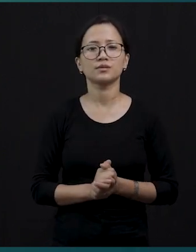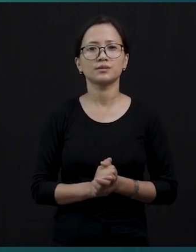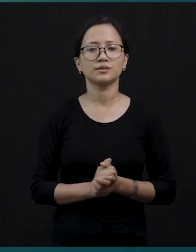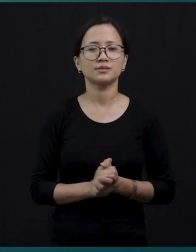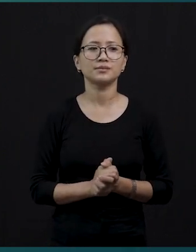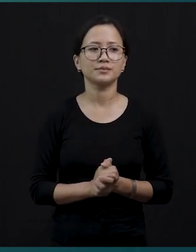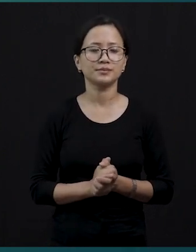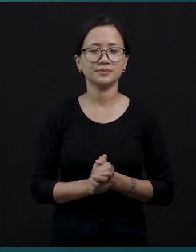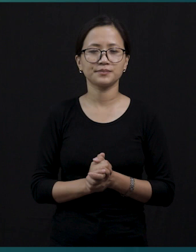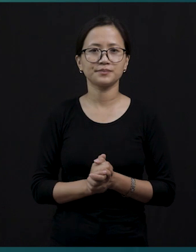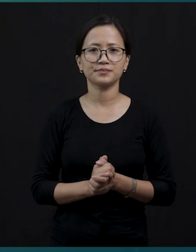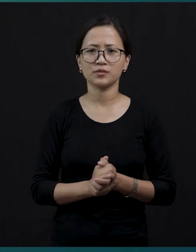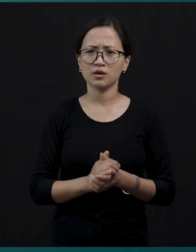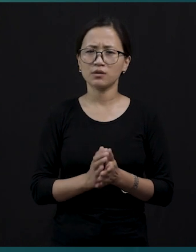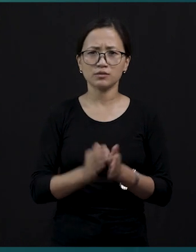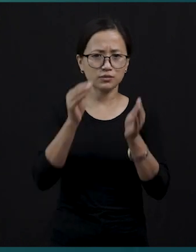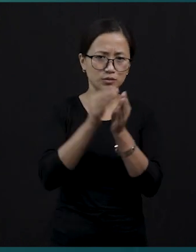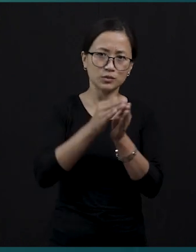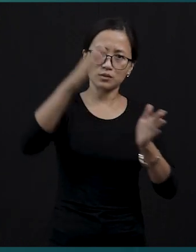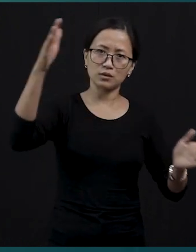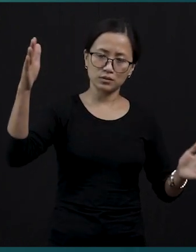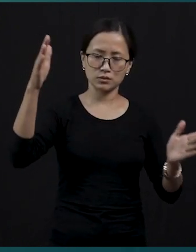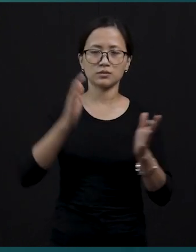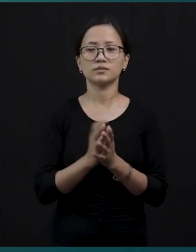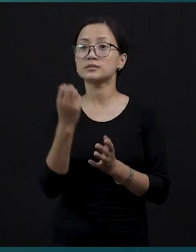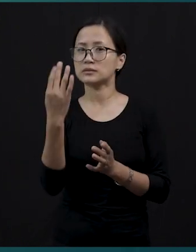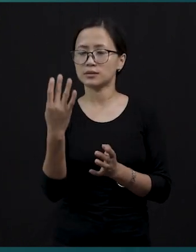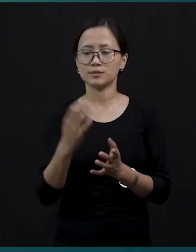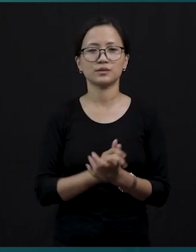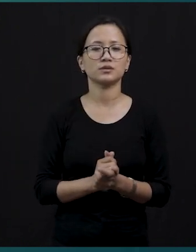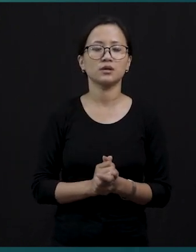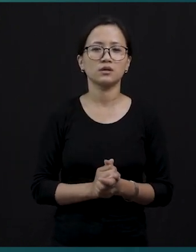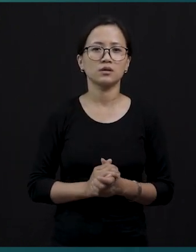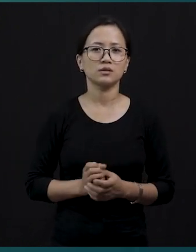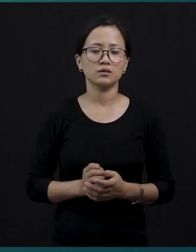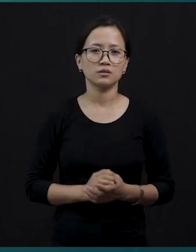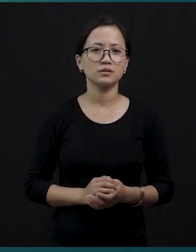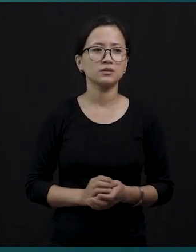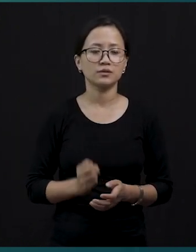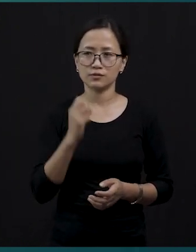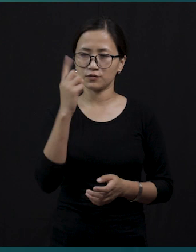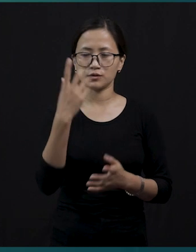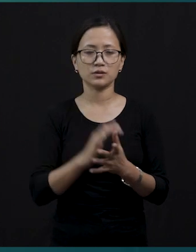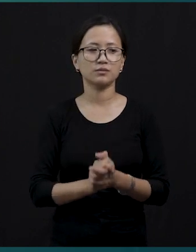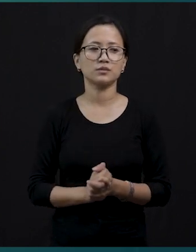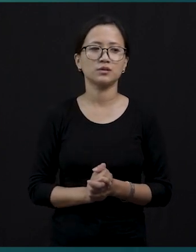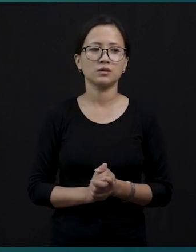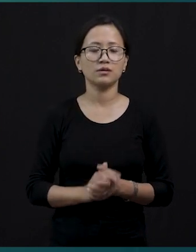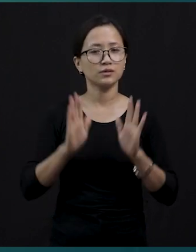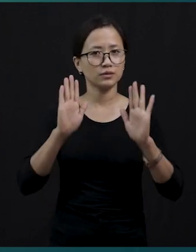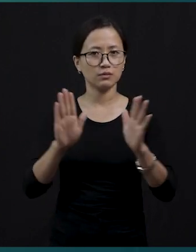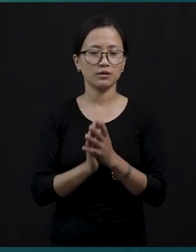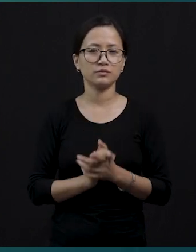arrange the numbers from the smallest number to the largest number, right? So let's see. The first number that